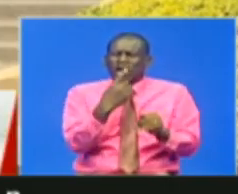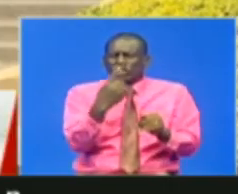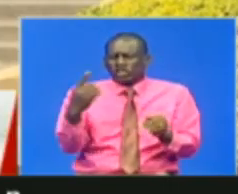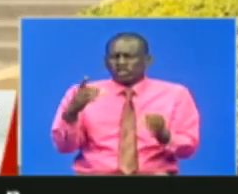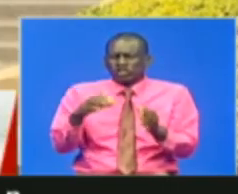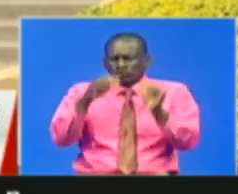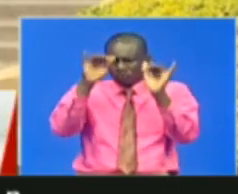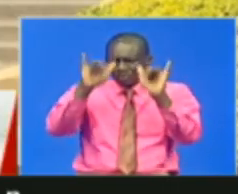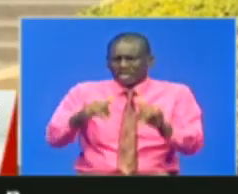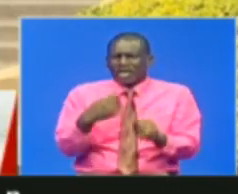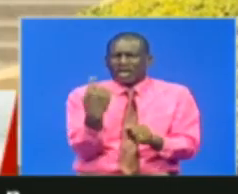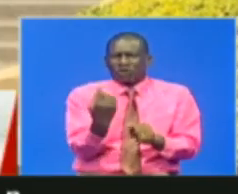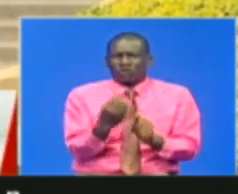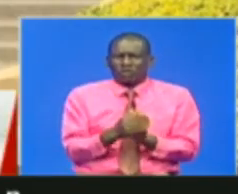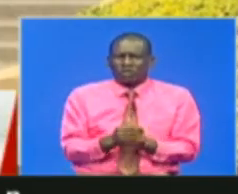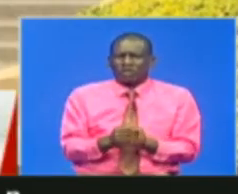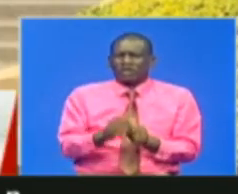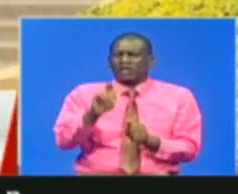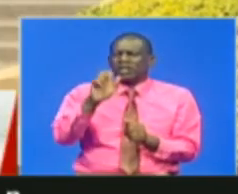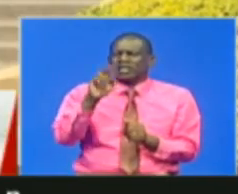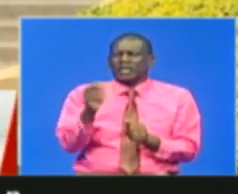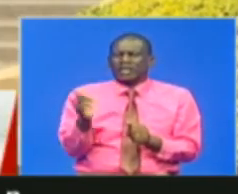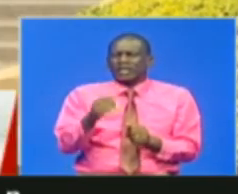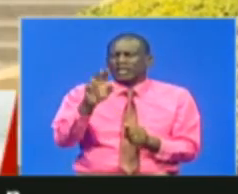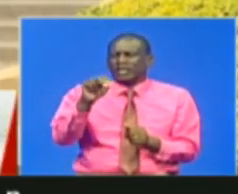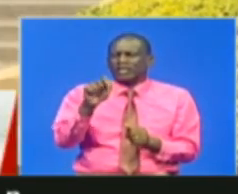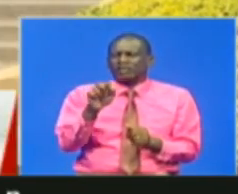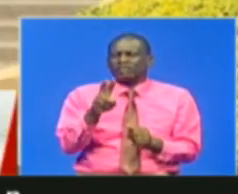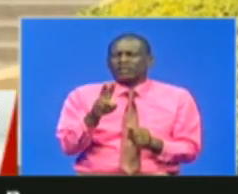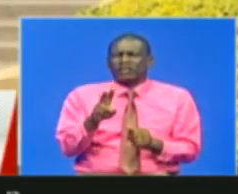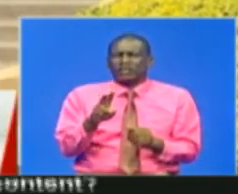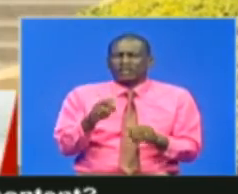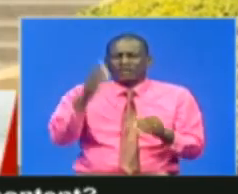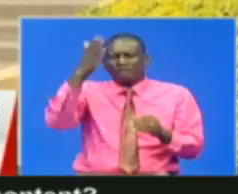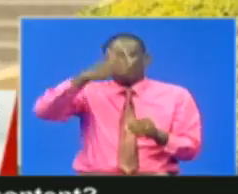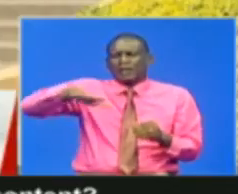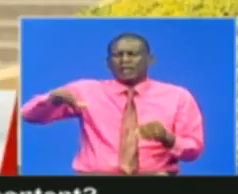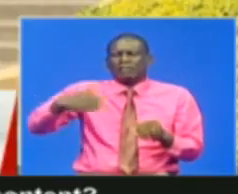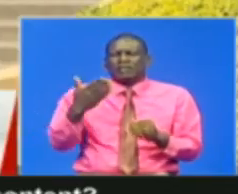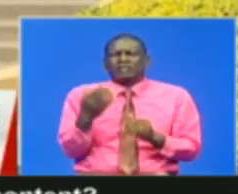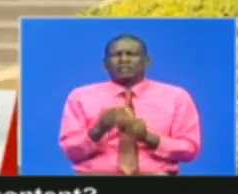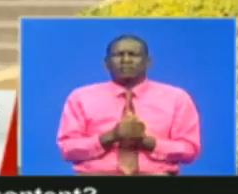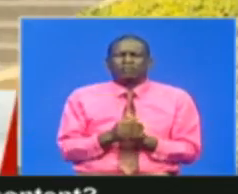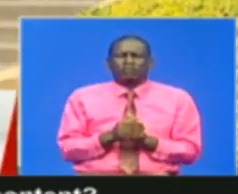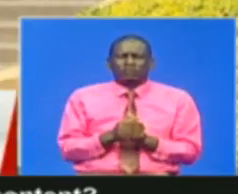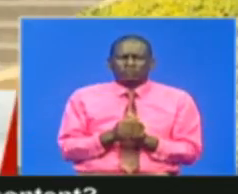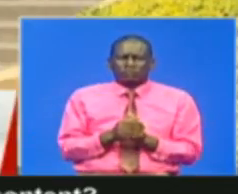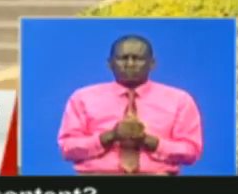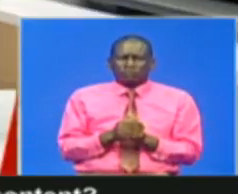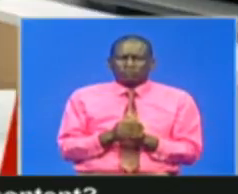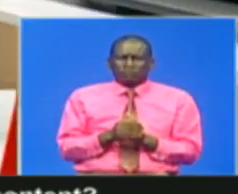way. Kennedy Mureithi, NTV at Parliament Buildings.